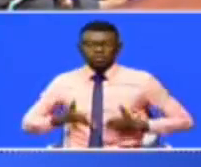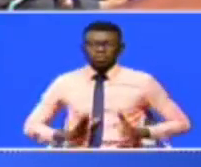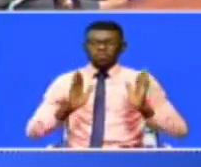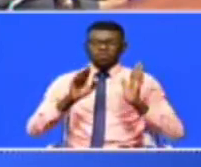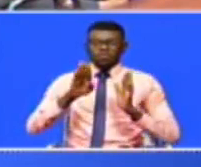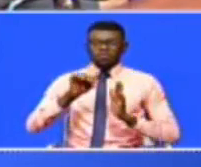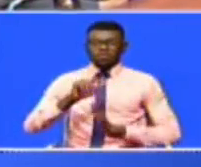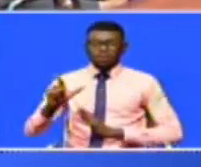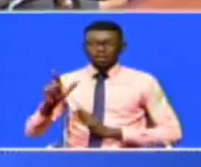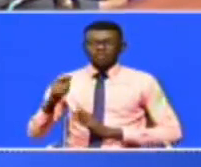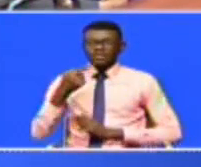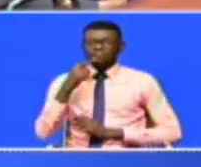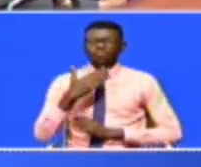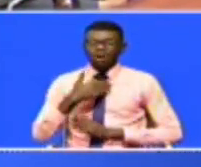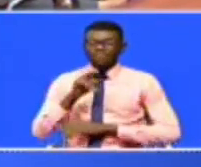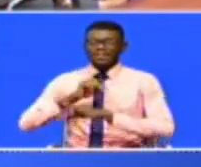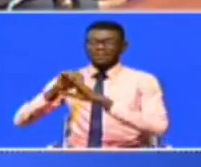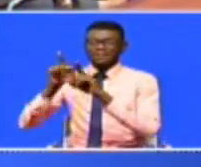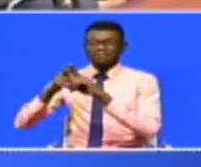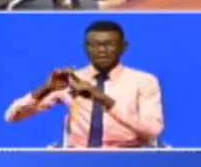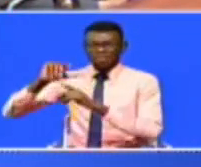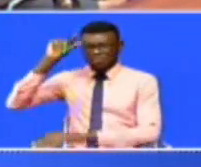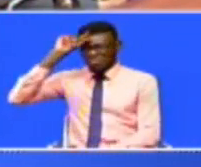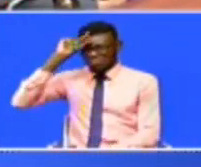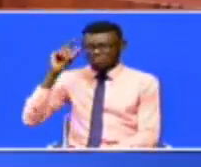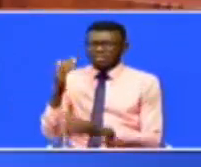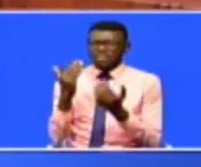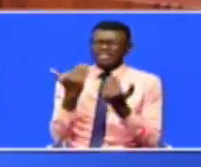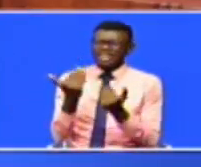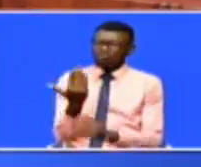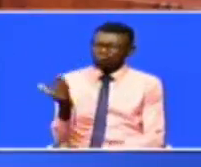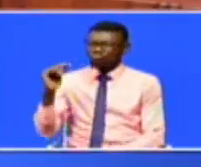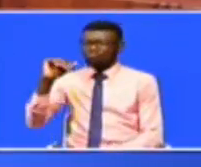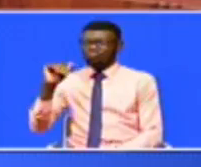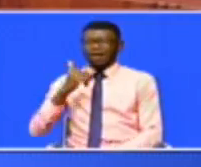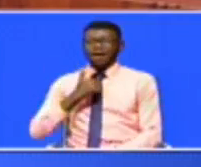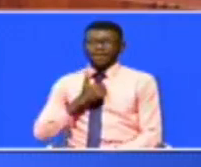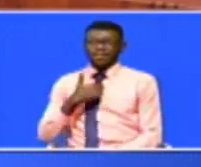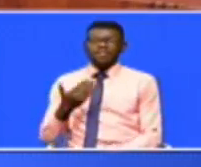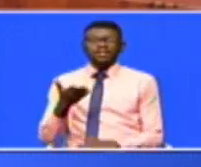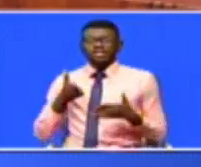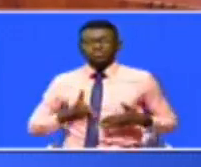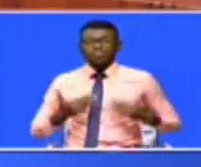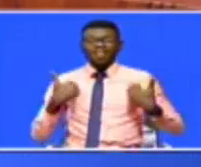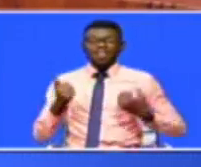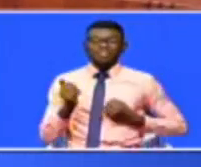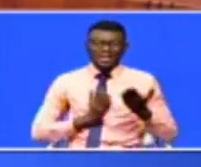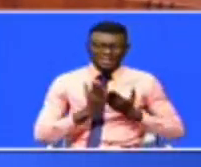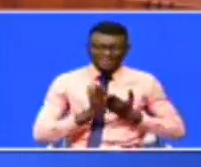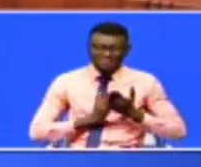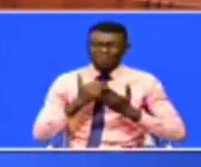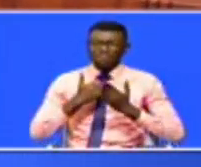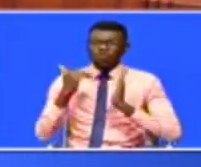The bill also wants the national and county governments to ensure adolescents have access to friendly reproductive health services through mentorship